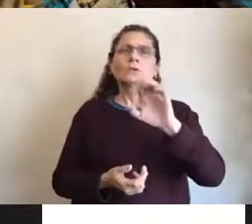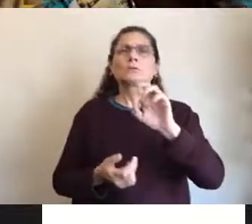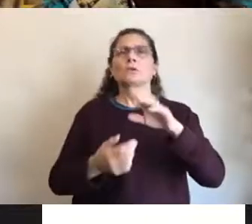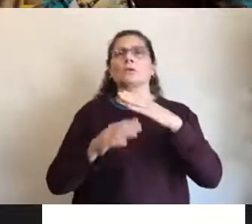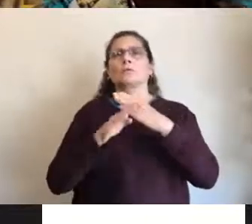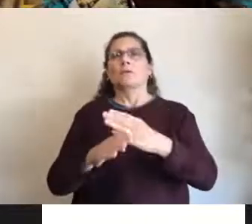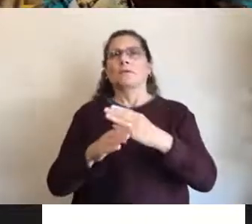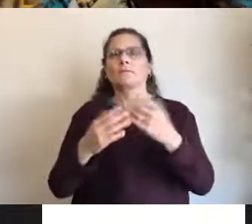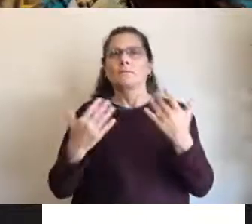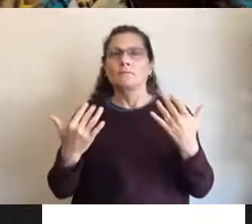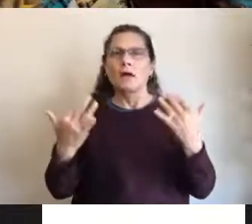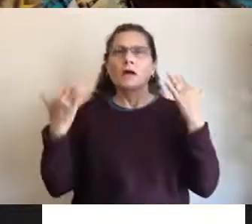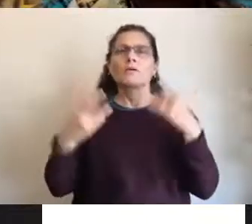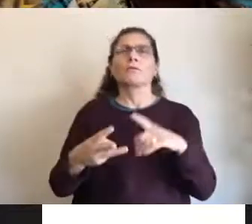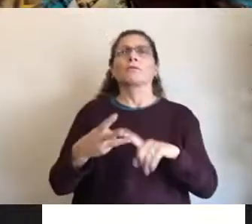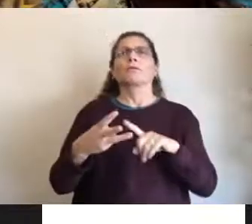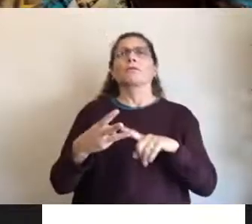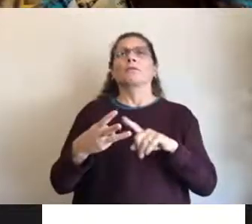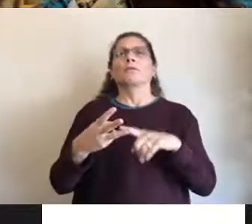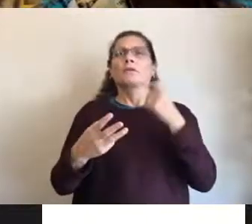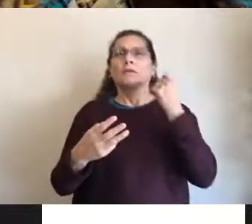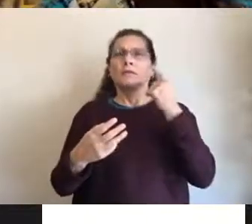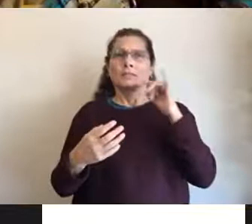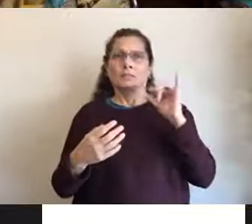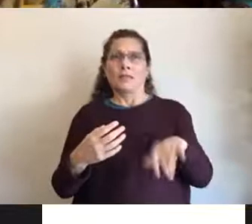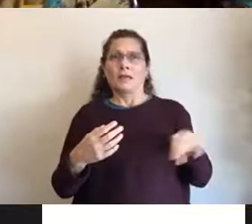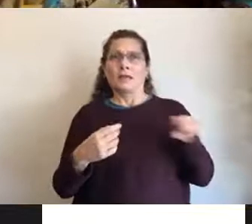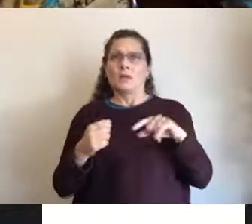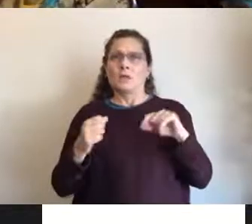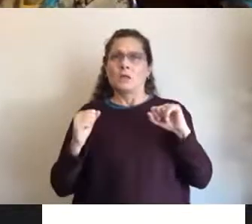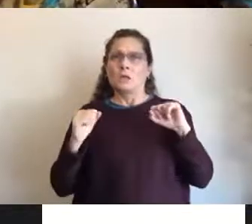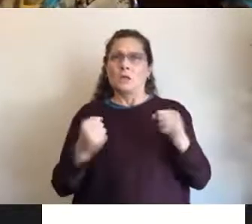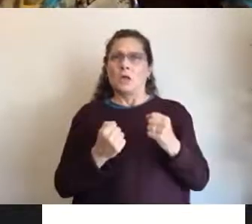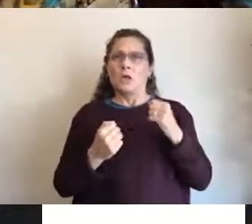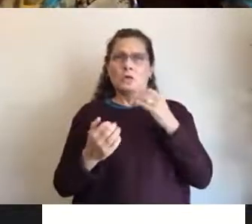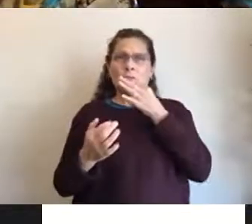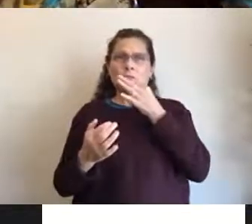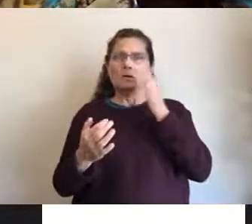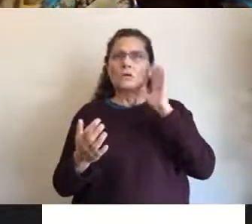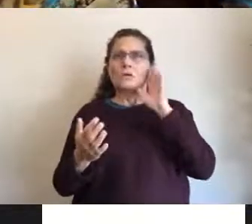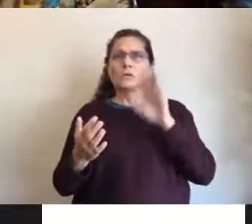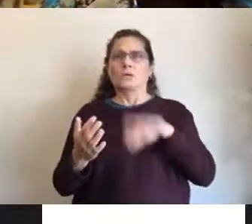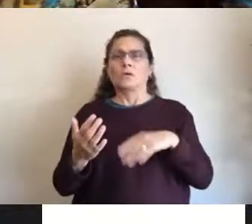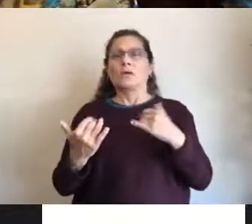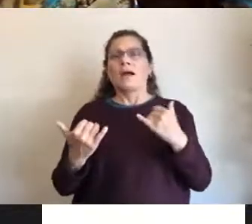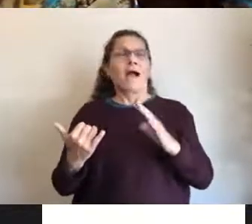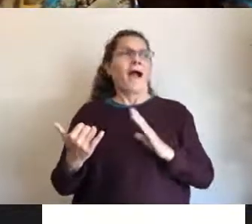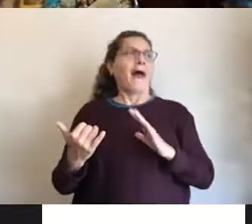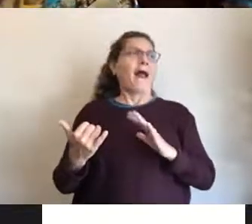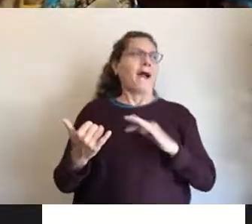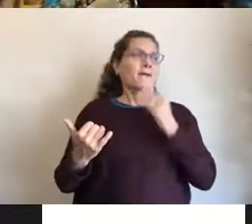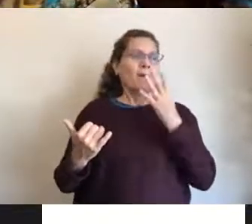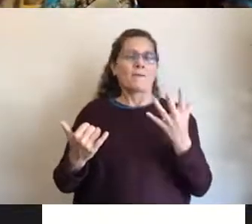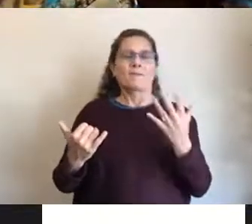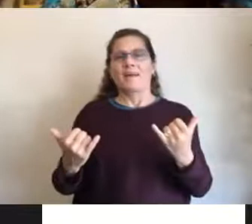weather turning colder soon, and I know it doesn't feel like that with this week, it is important to have a plan in place with the energy